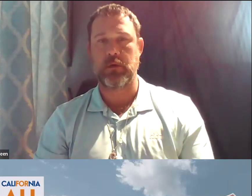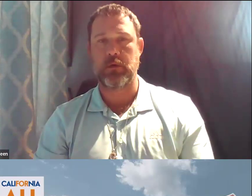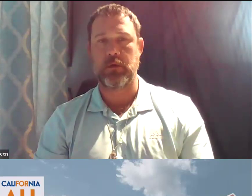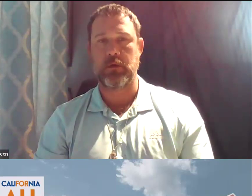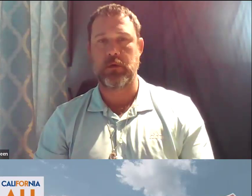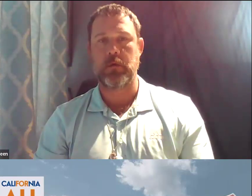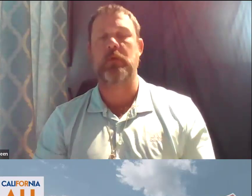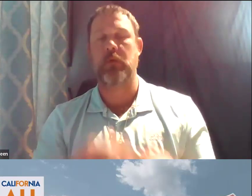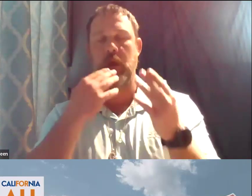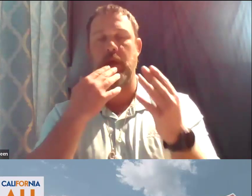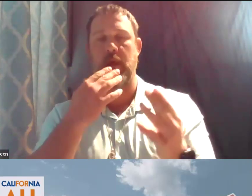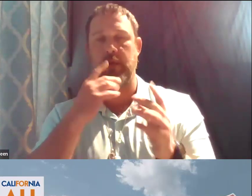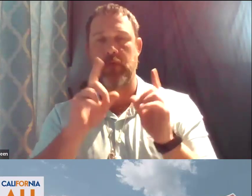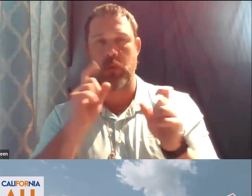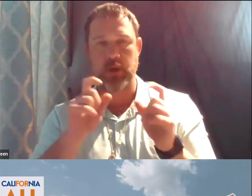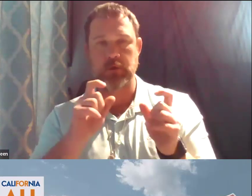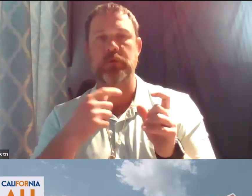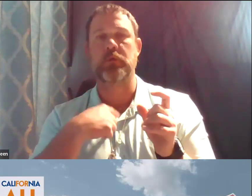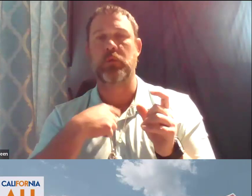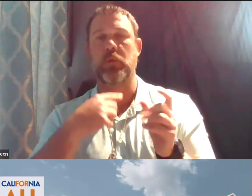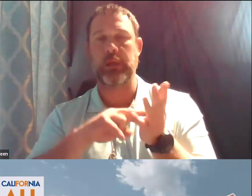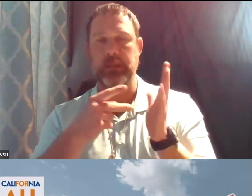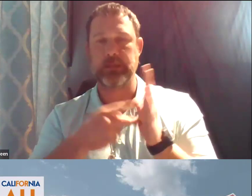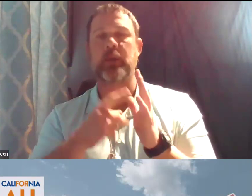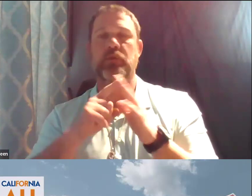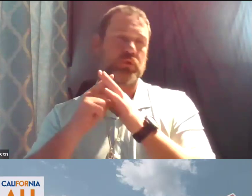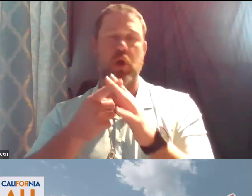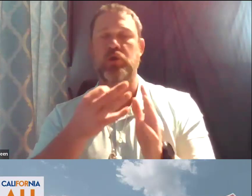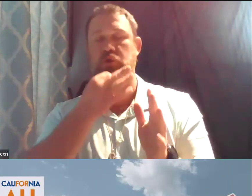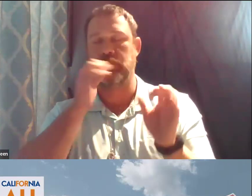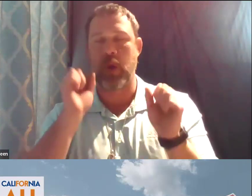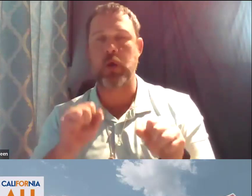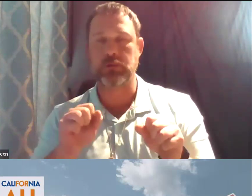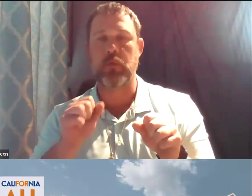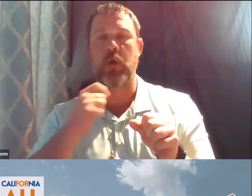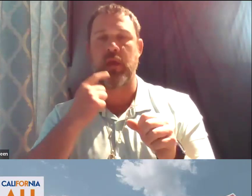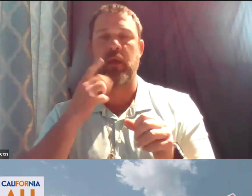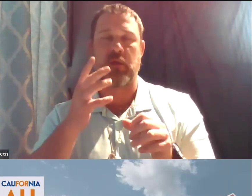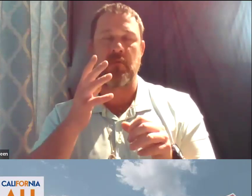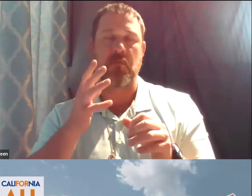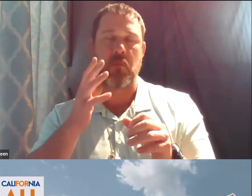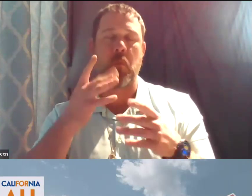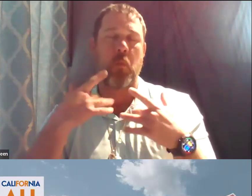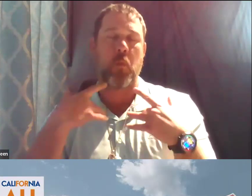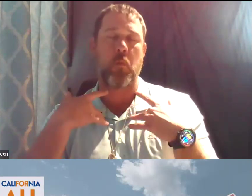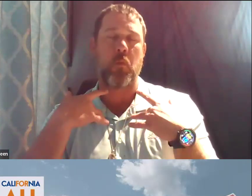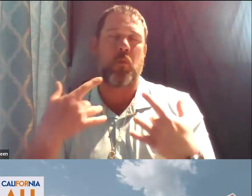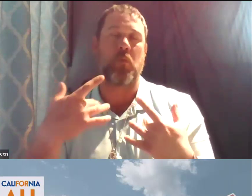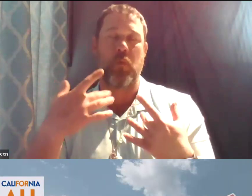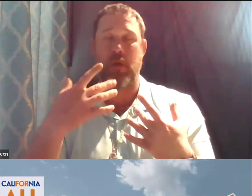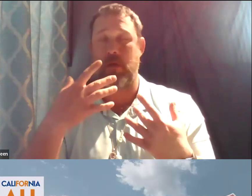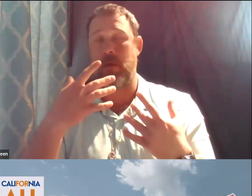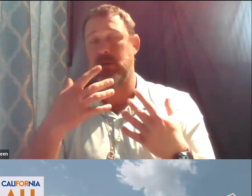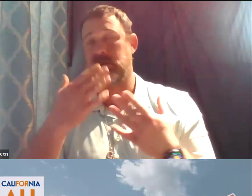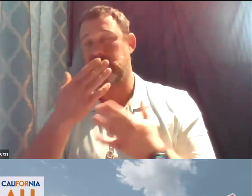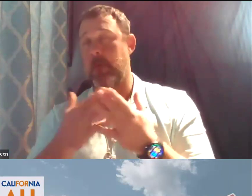Thank you for the question. We intend to launch it as soon as possible, and I think there's a very high likelihood that given some of the